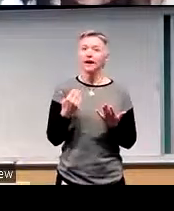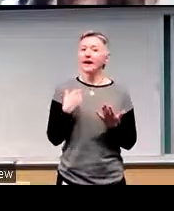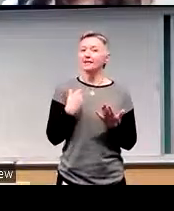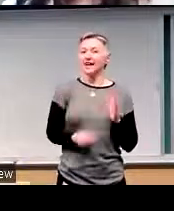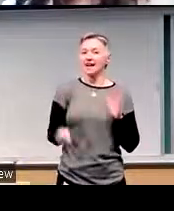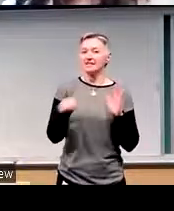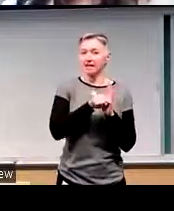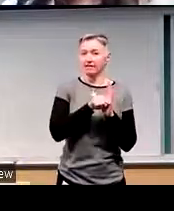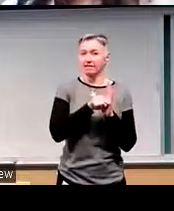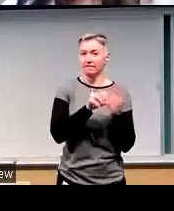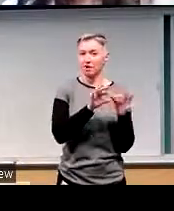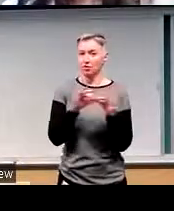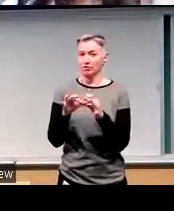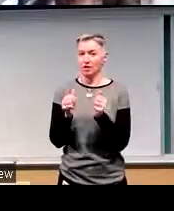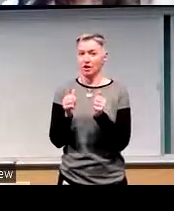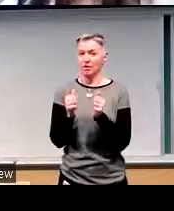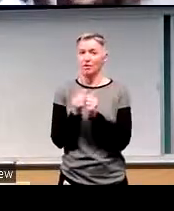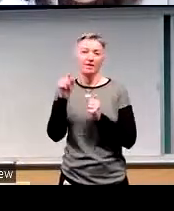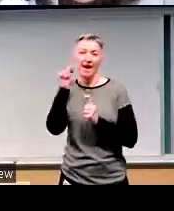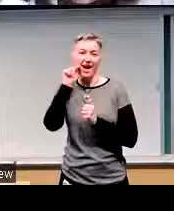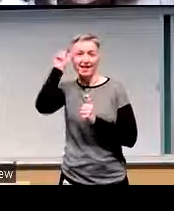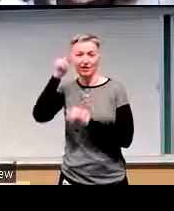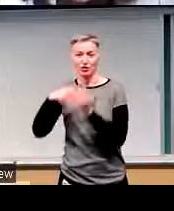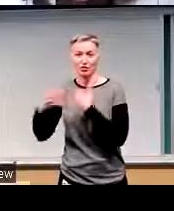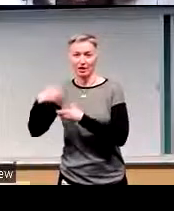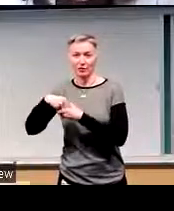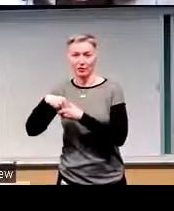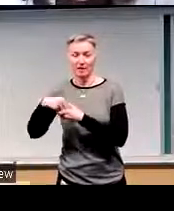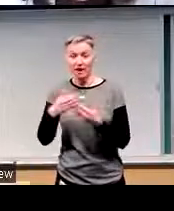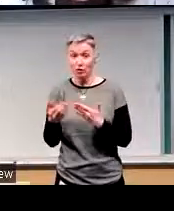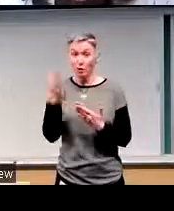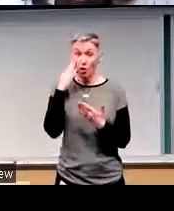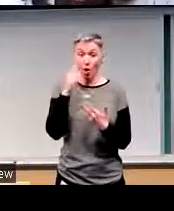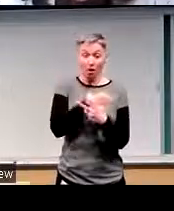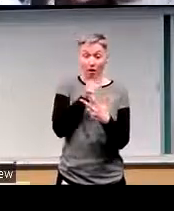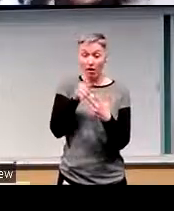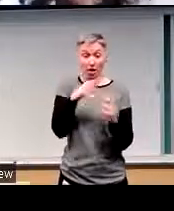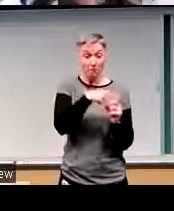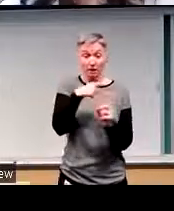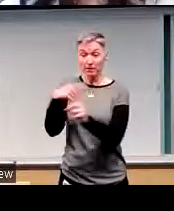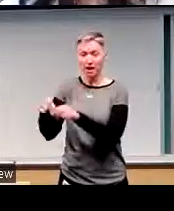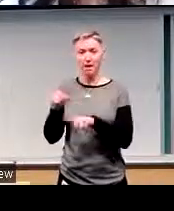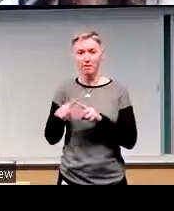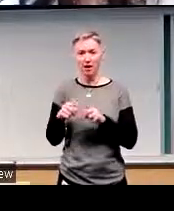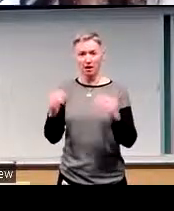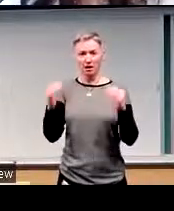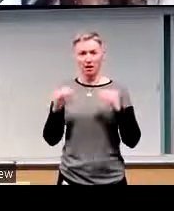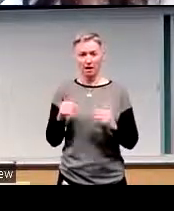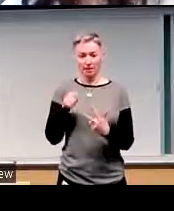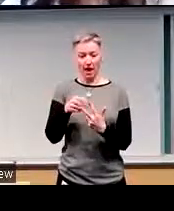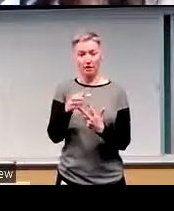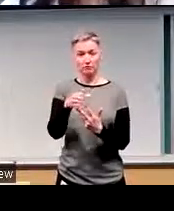negative association with adolescent social engagement, nonetheless. So the relationship between reading and